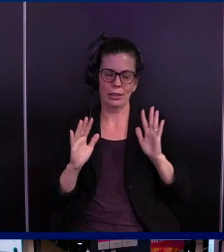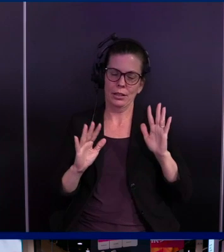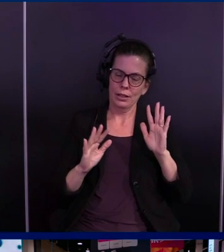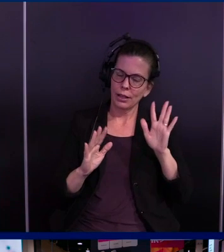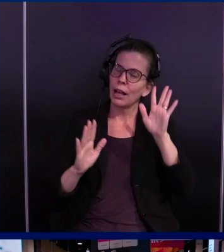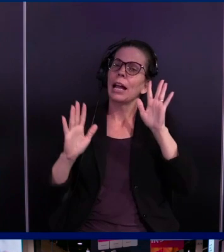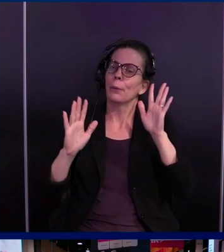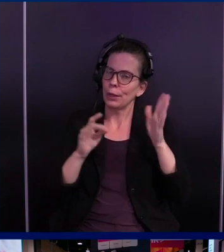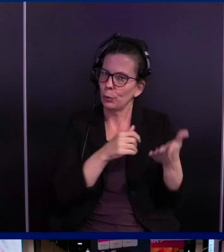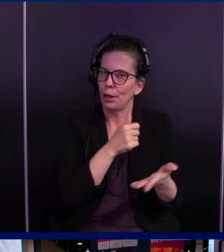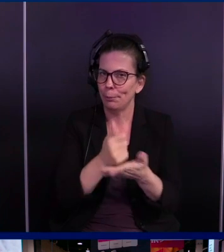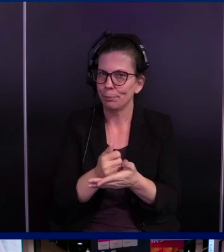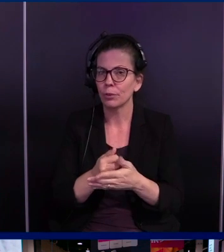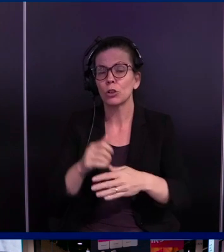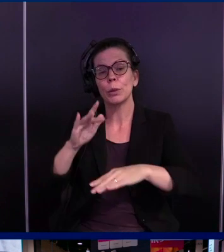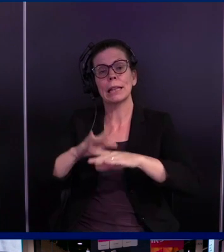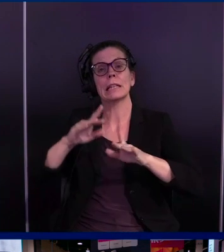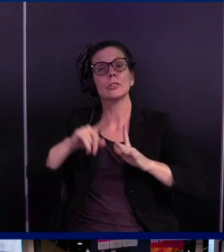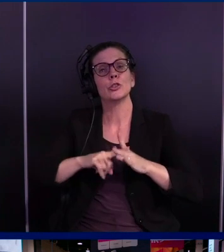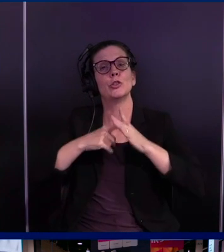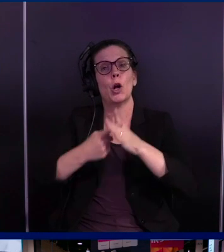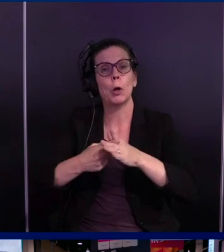let's go ahead and help them. So we click on start.